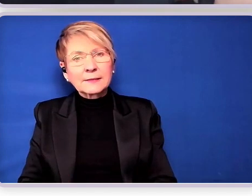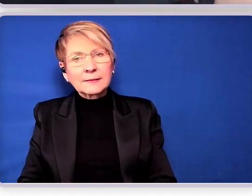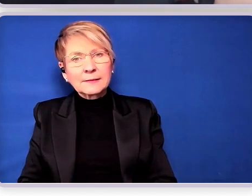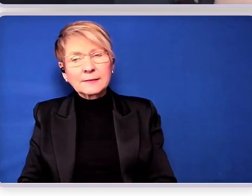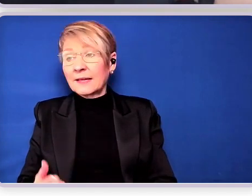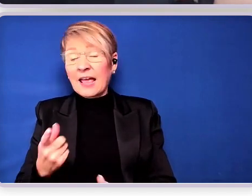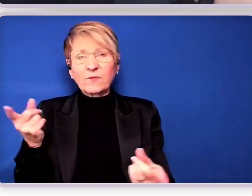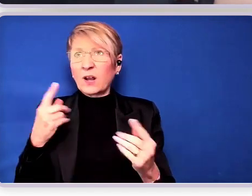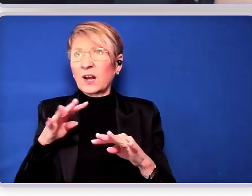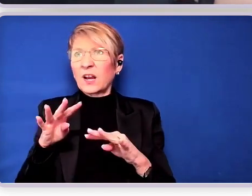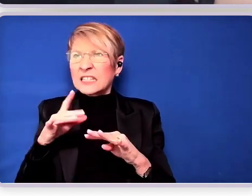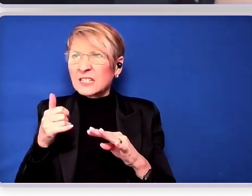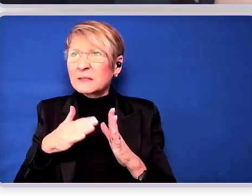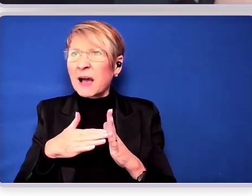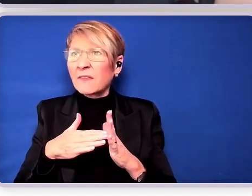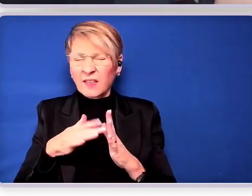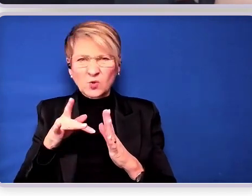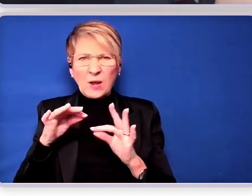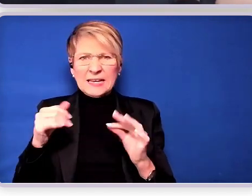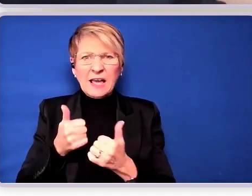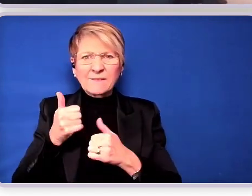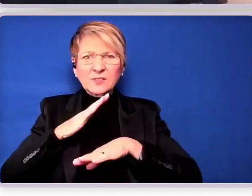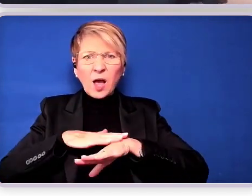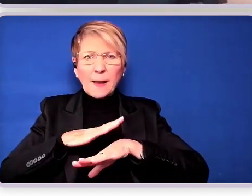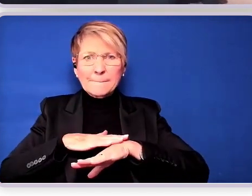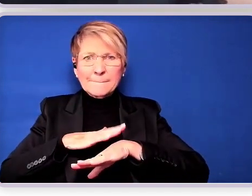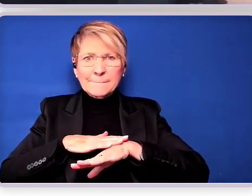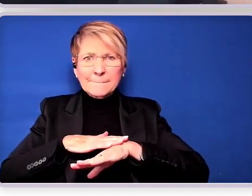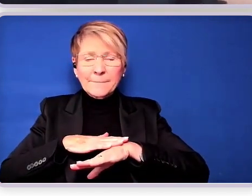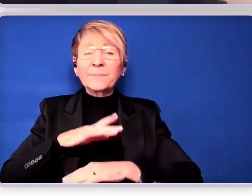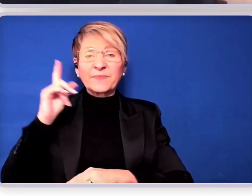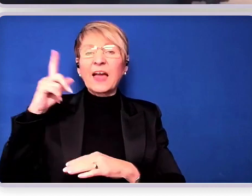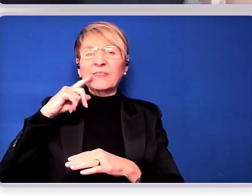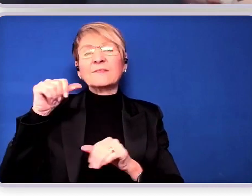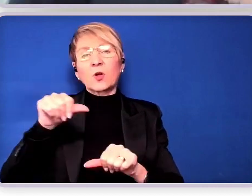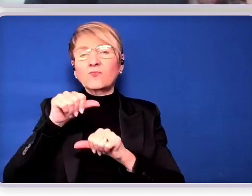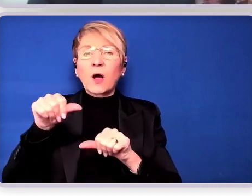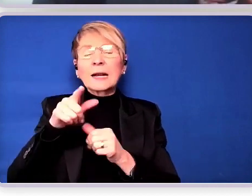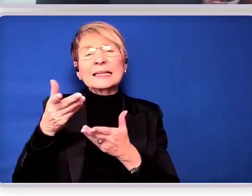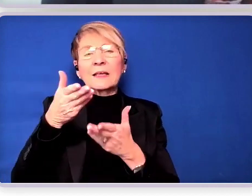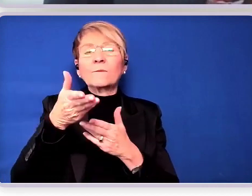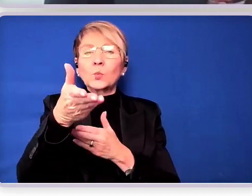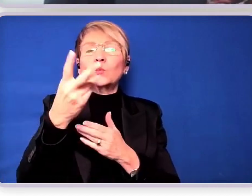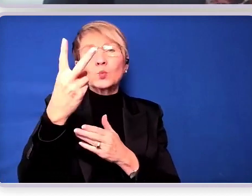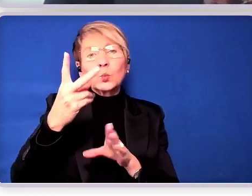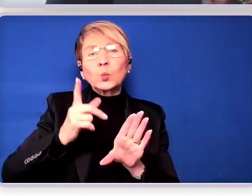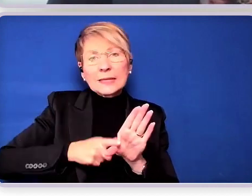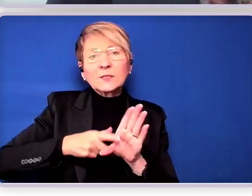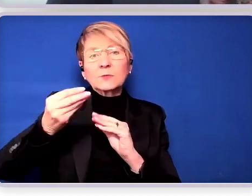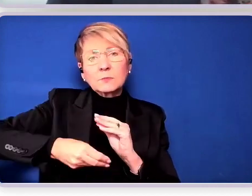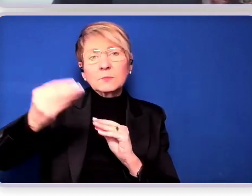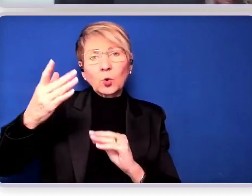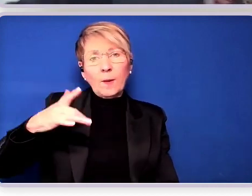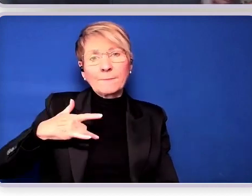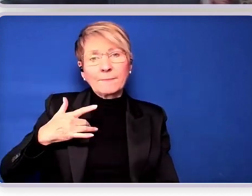that because it just wasn't long enough. And now they've gone out to 2 years. And so these are the other differences between